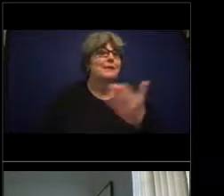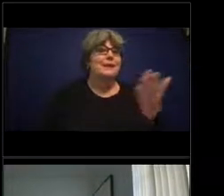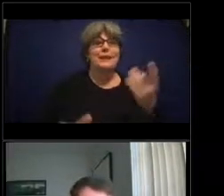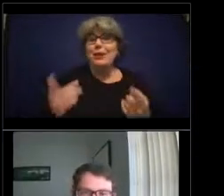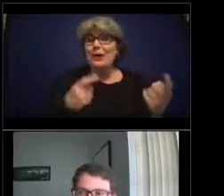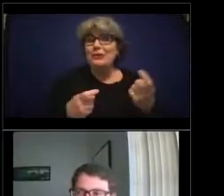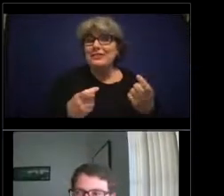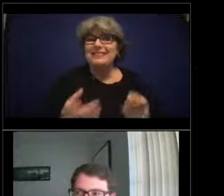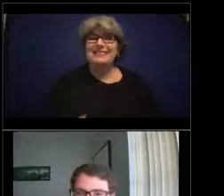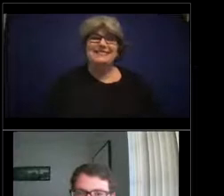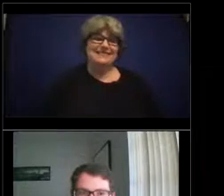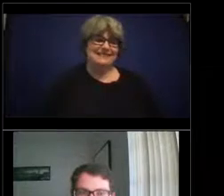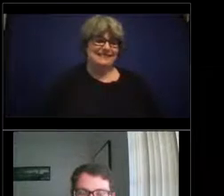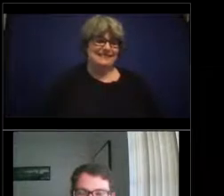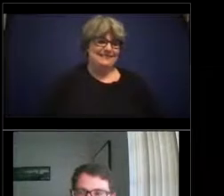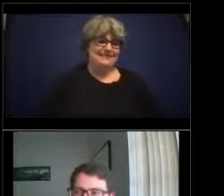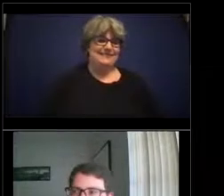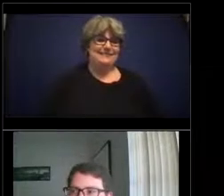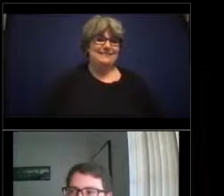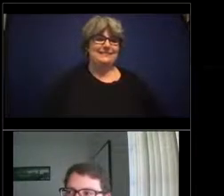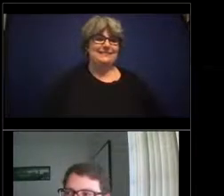any questions?